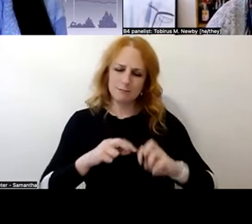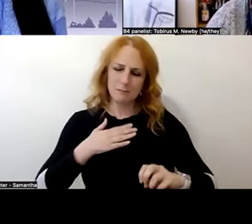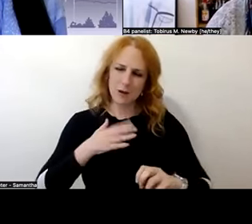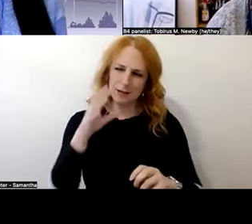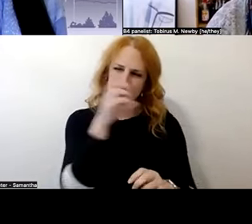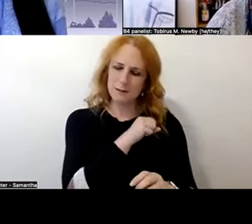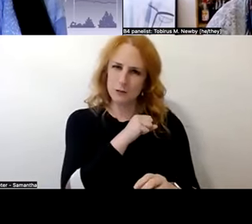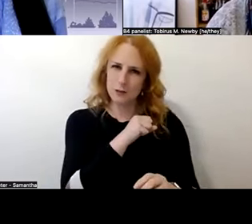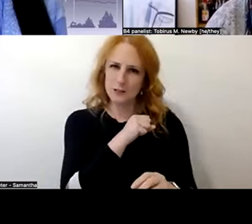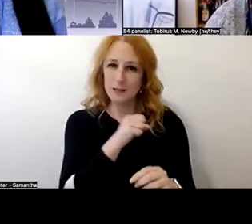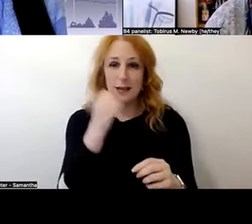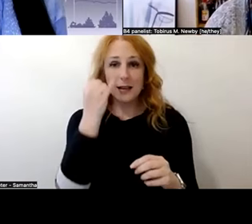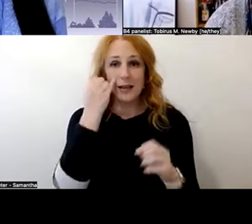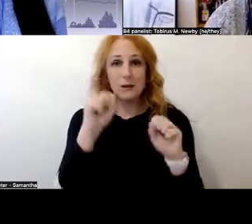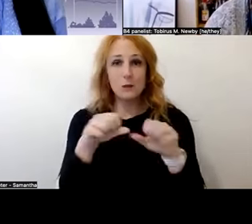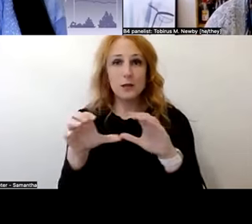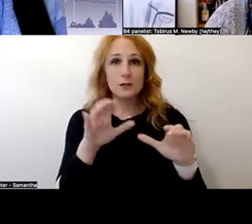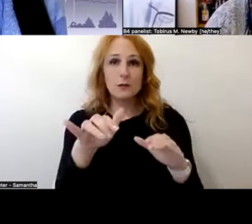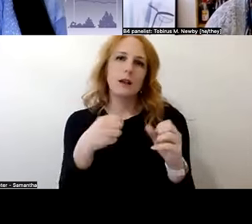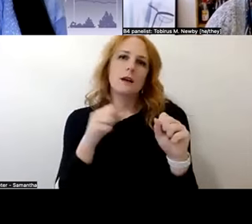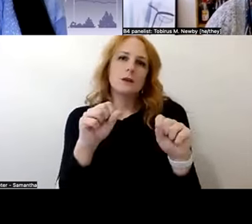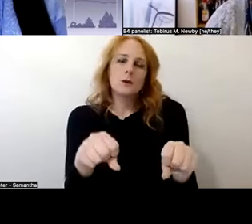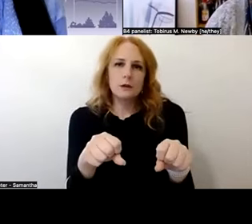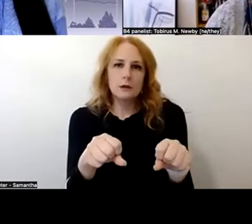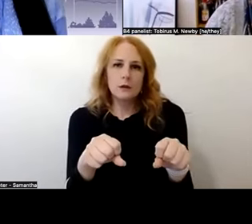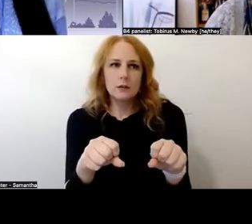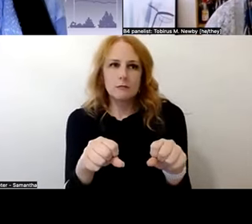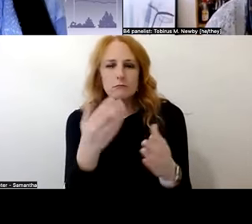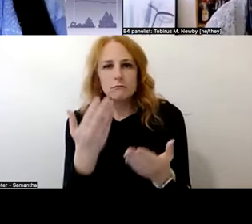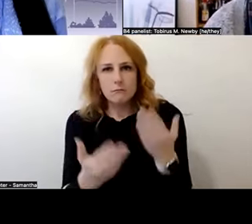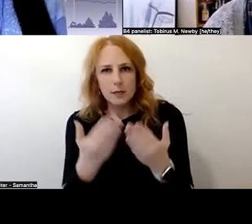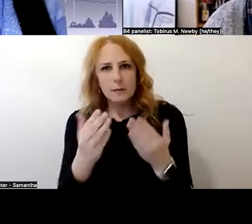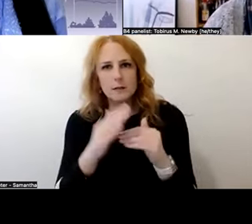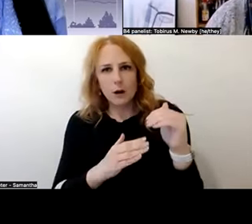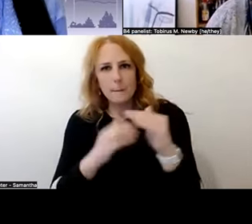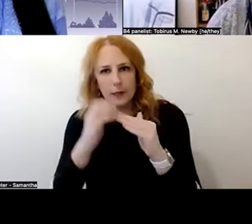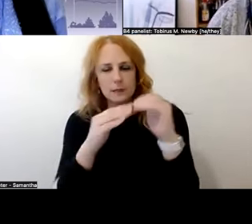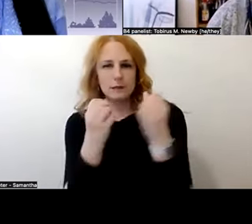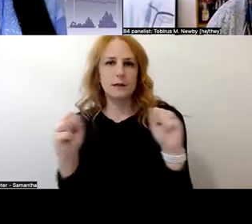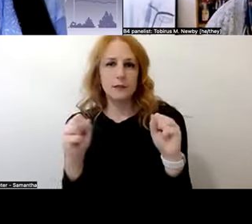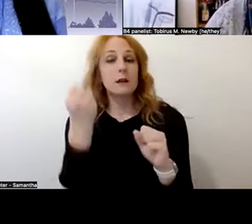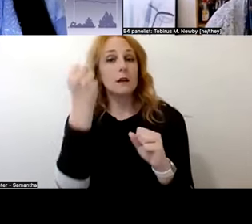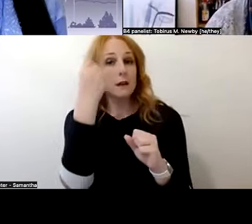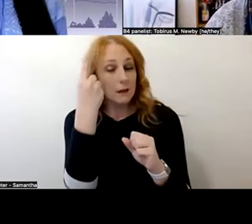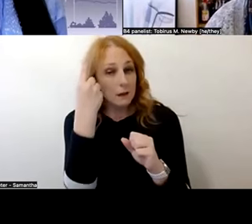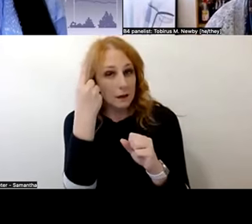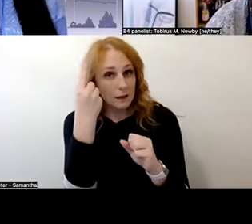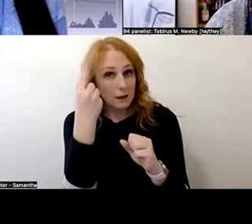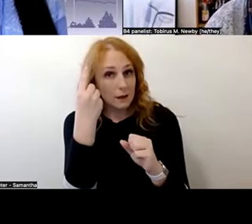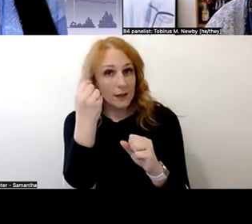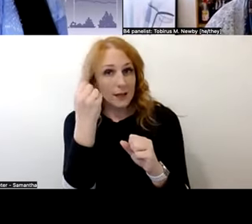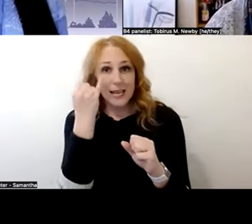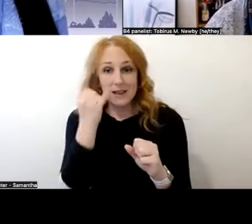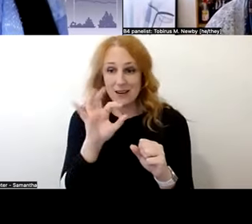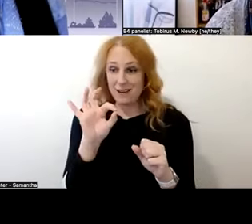that resembles safety. Always realizing that at the end of the day, if 9 of us feel safe and 1 does not, then this is